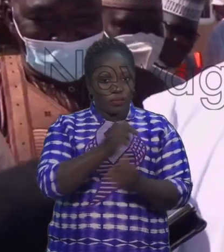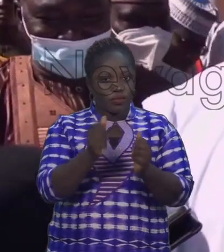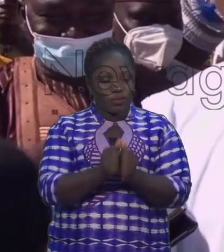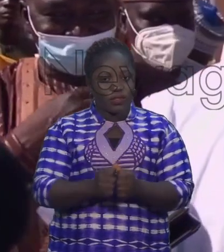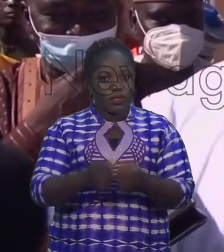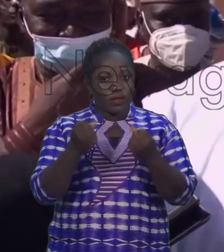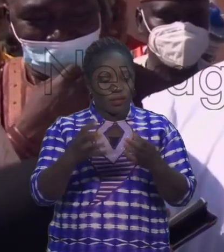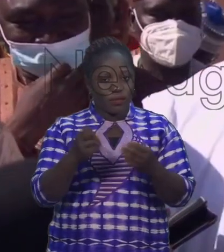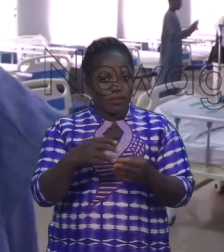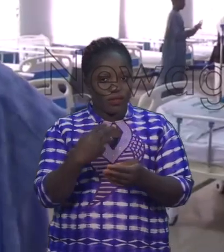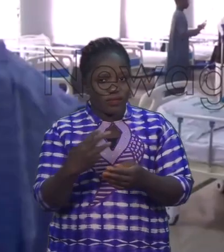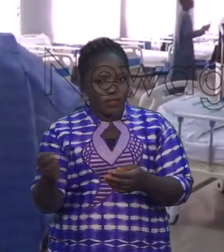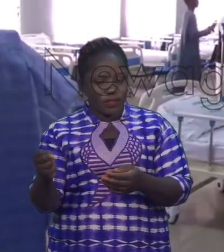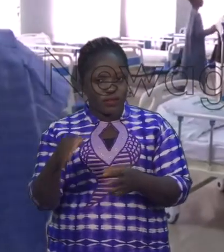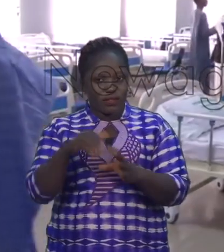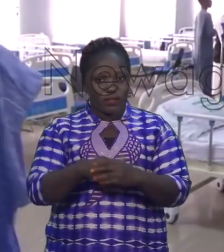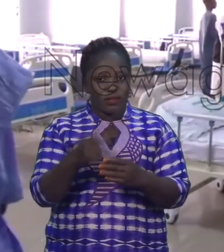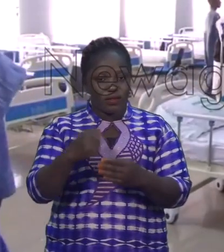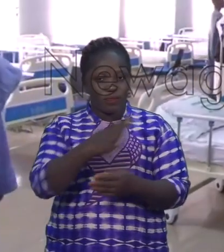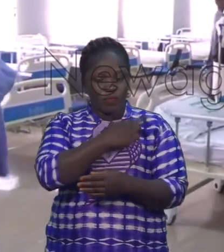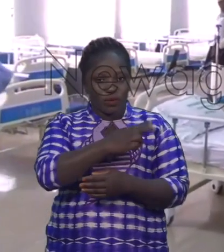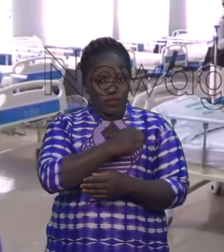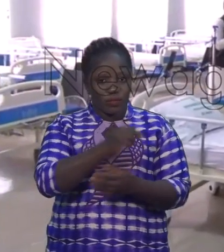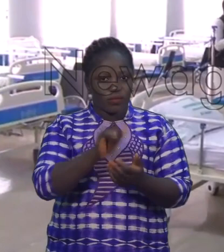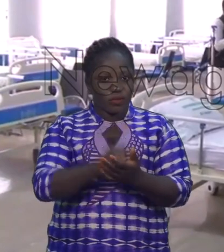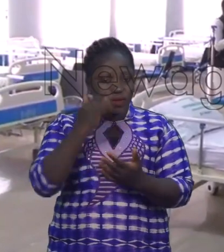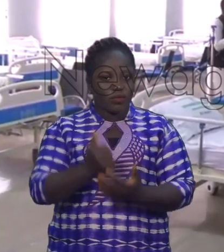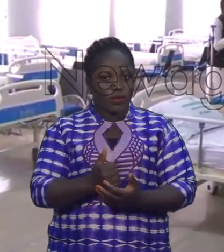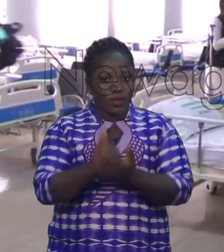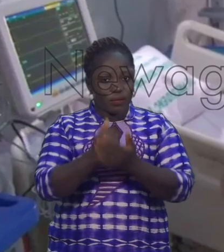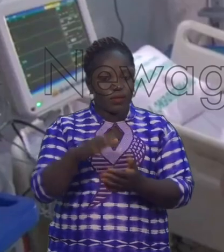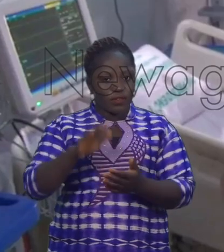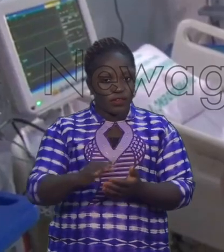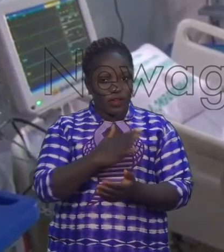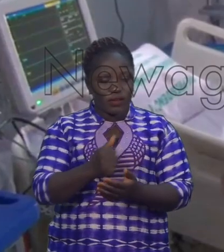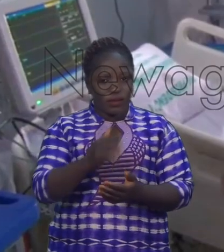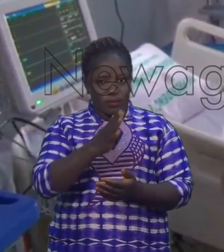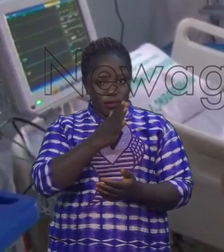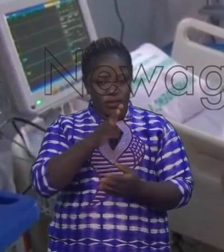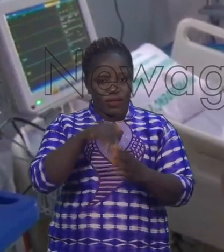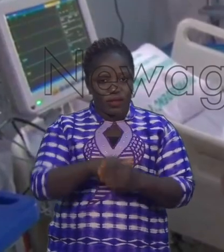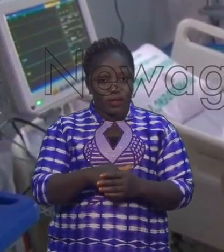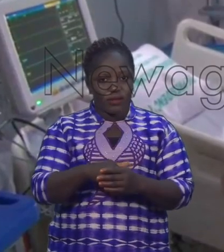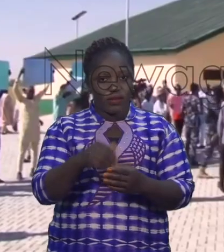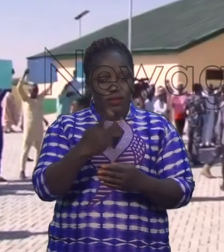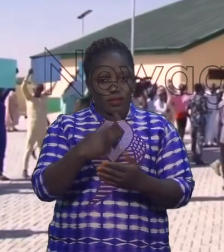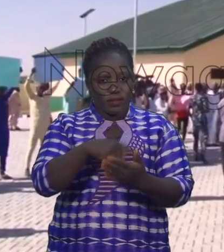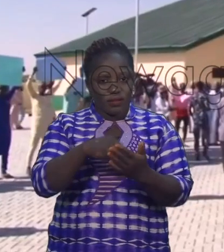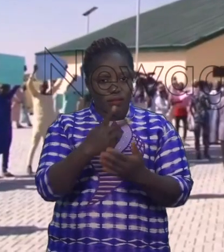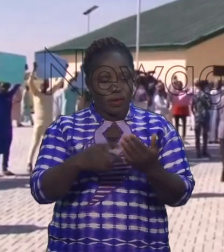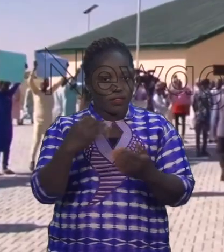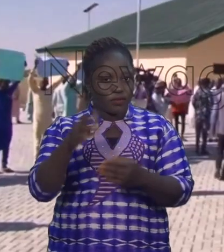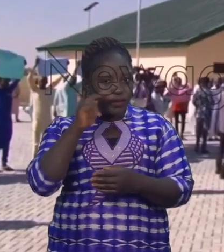facility that will help in eliminating maternal and child mortality in this part of Nigeria. A